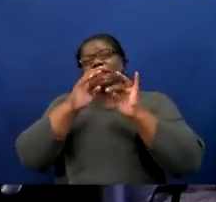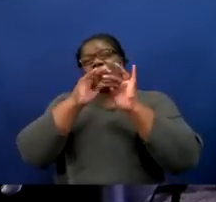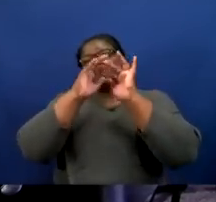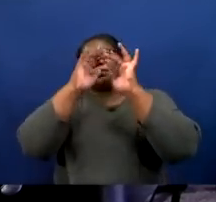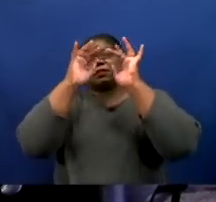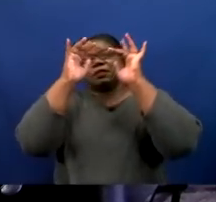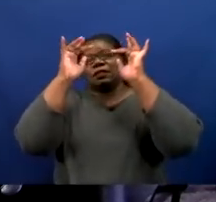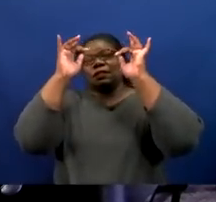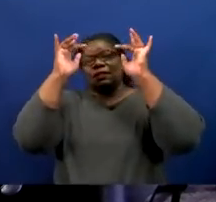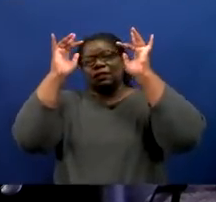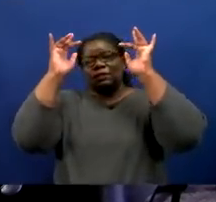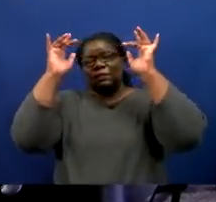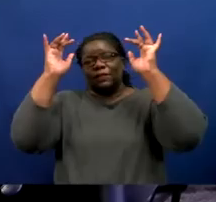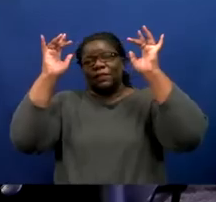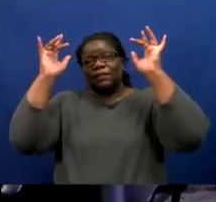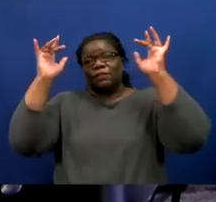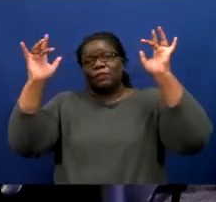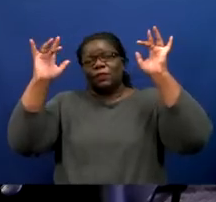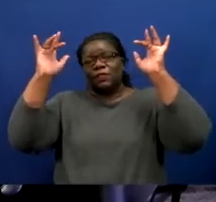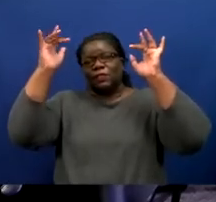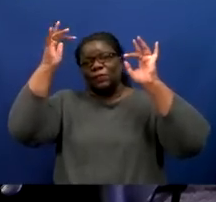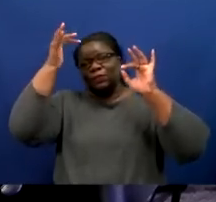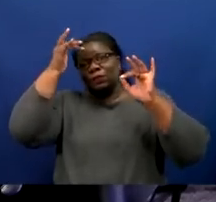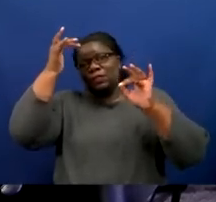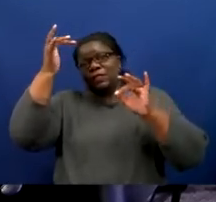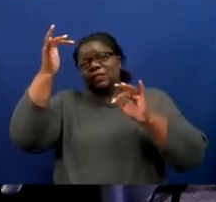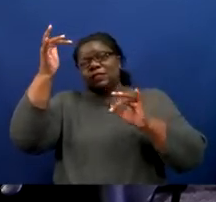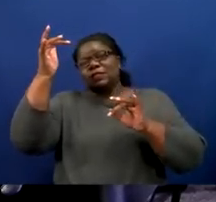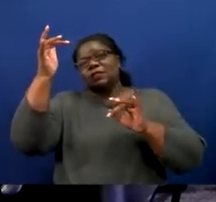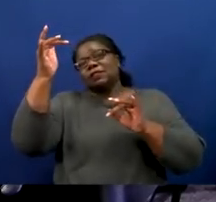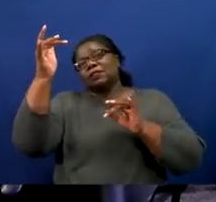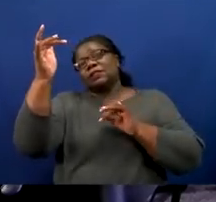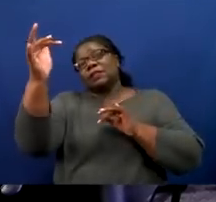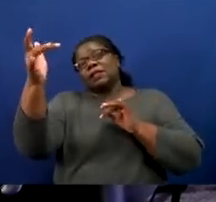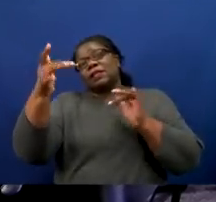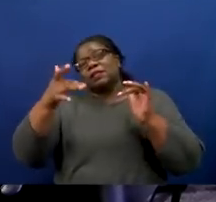from heaven above the hills. His